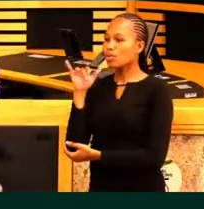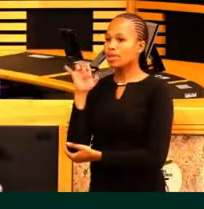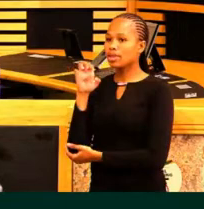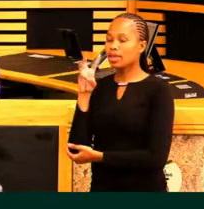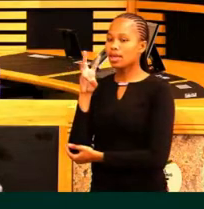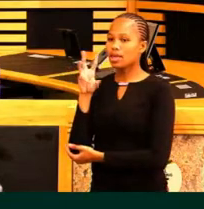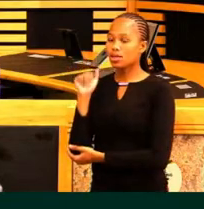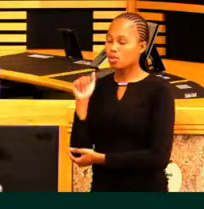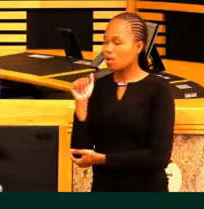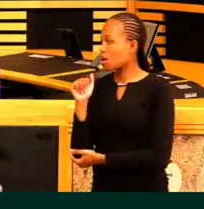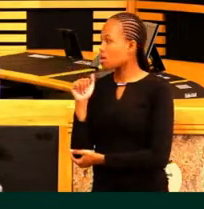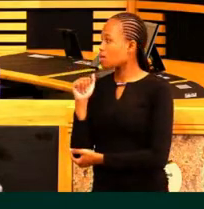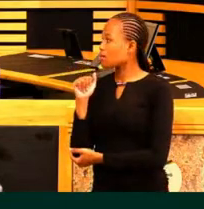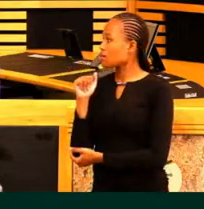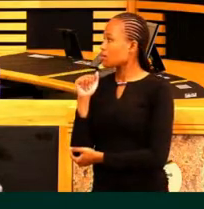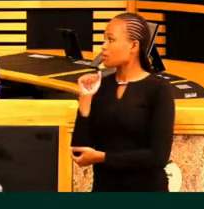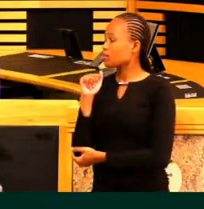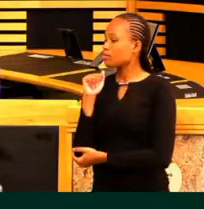numbers